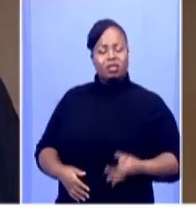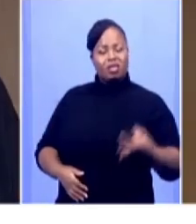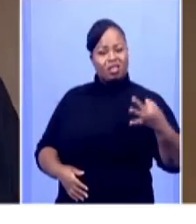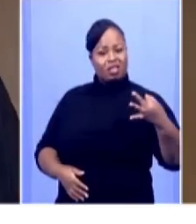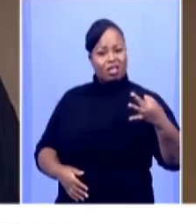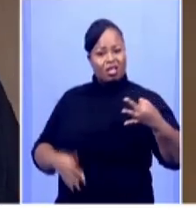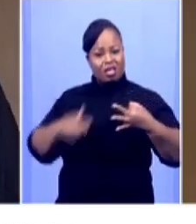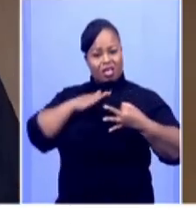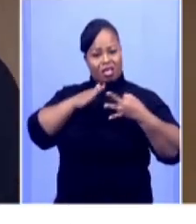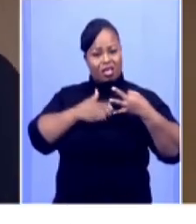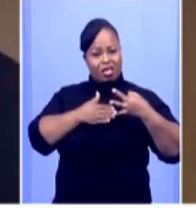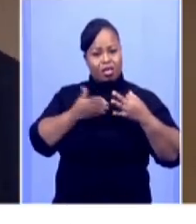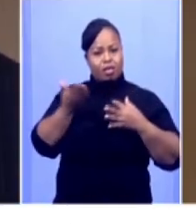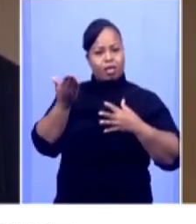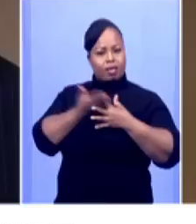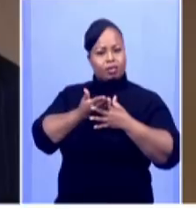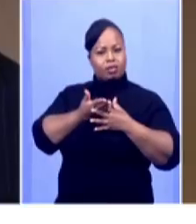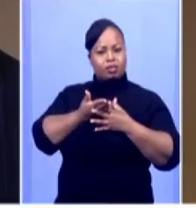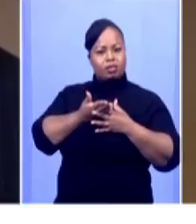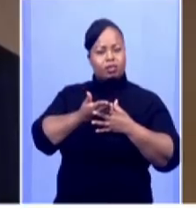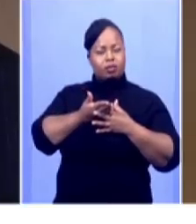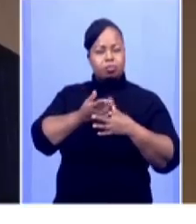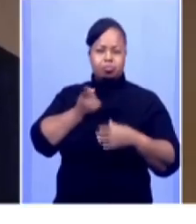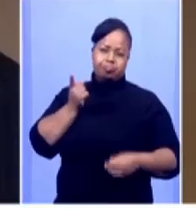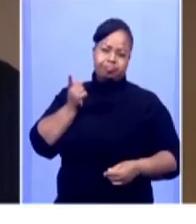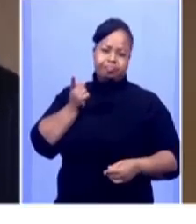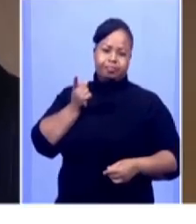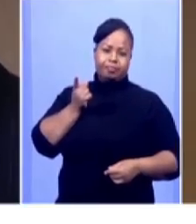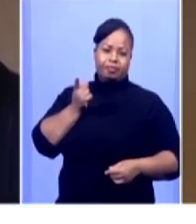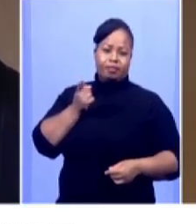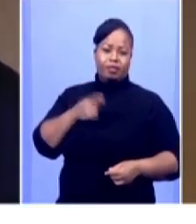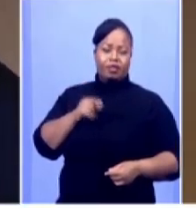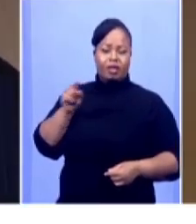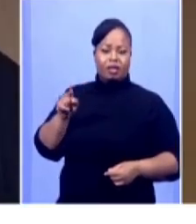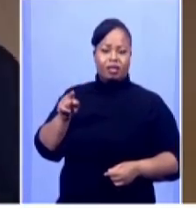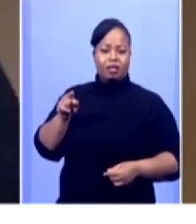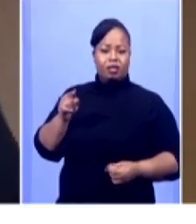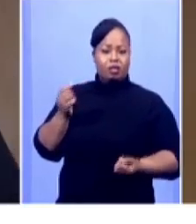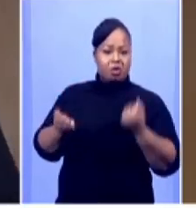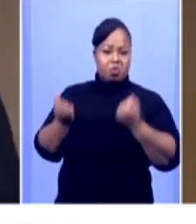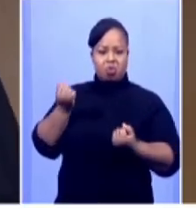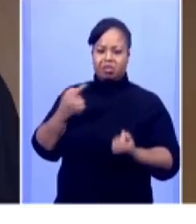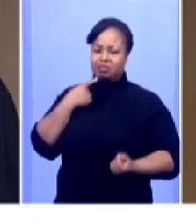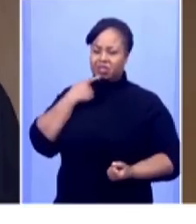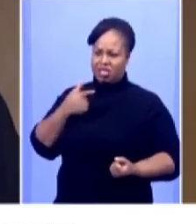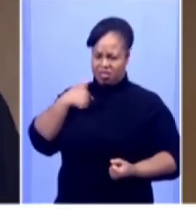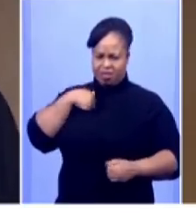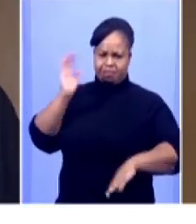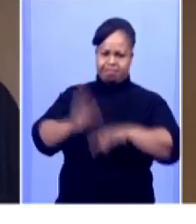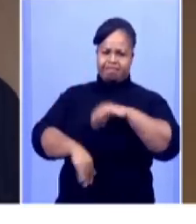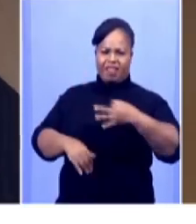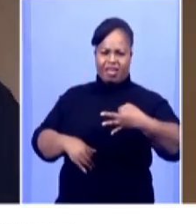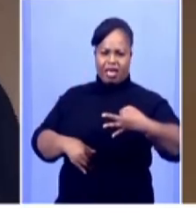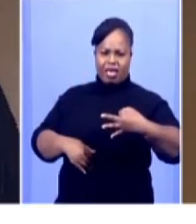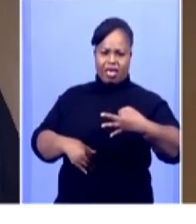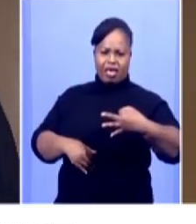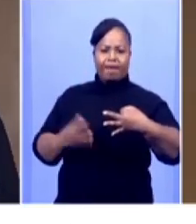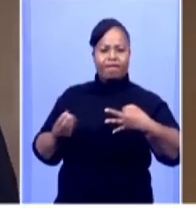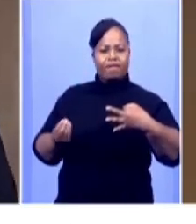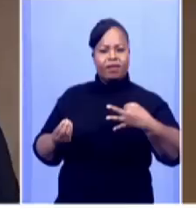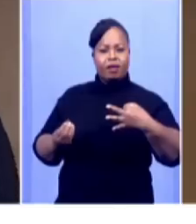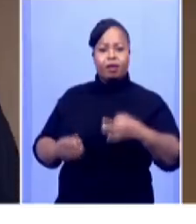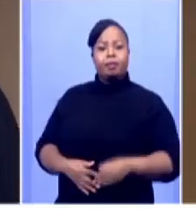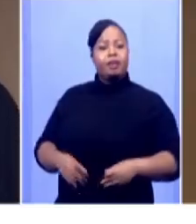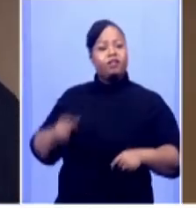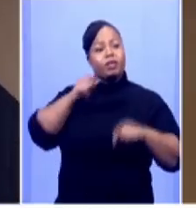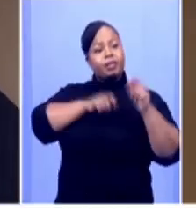cases which the state argued that I'm facing 3 charges. Out in the